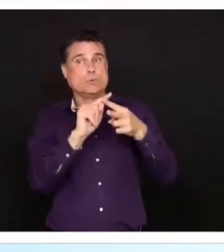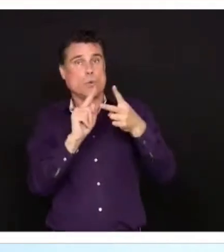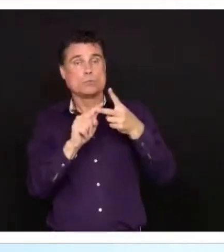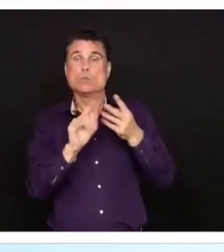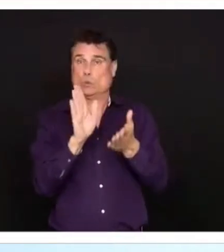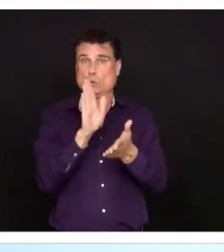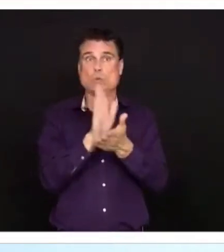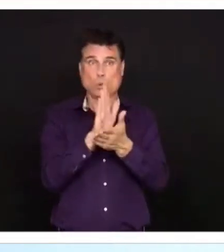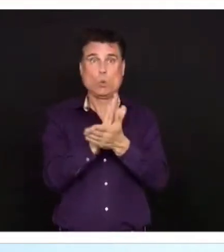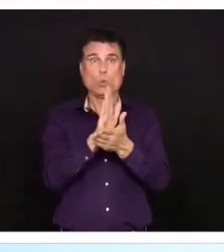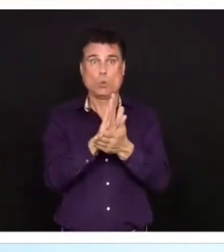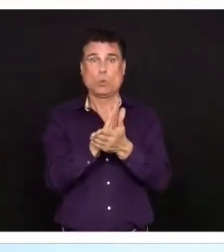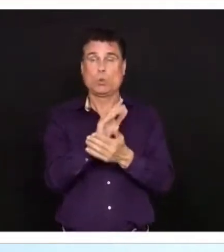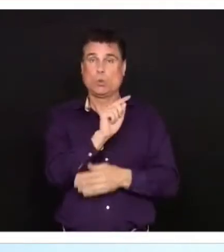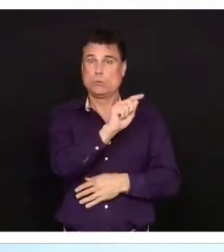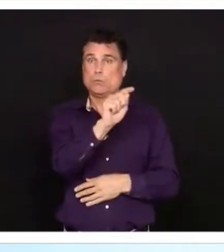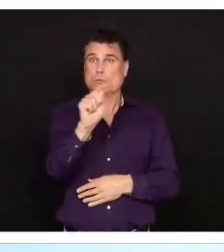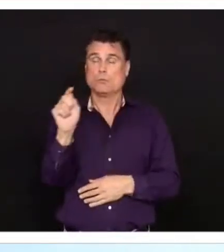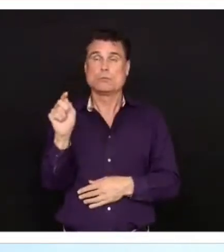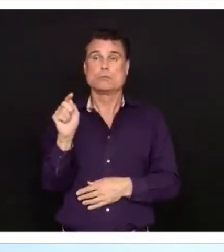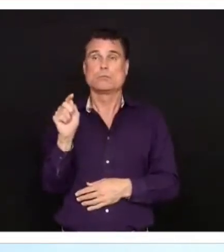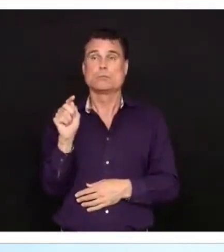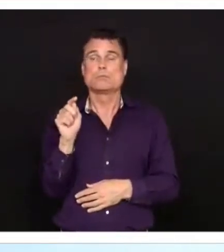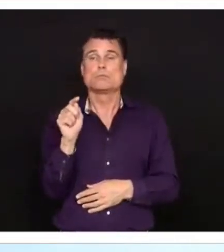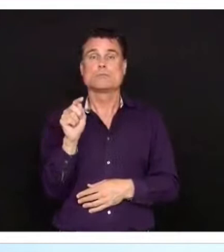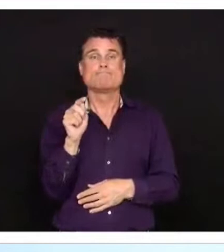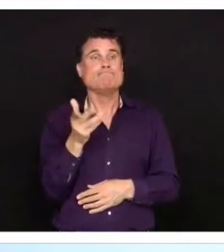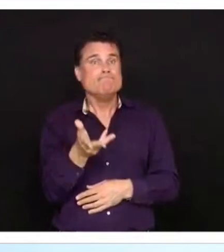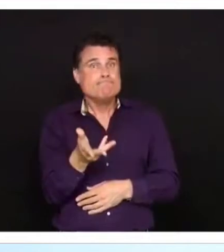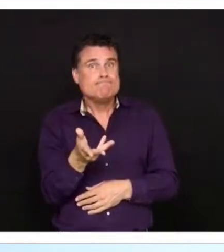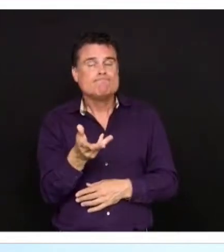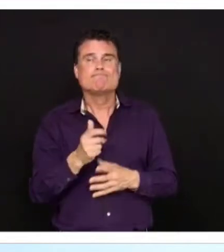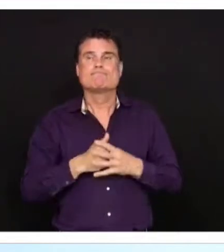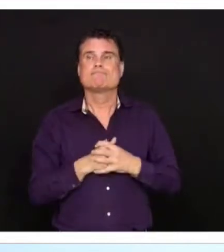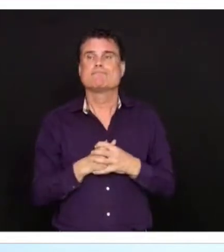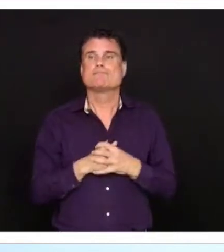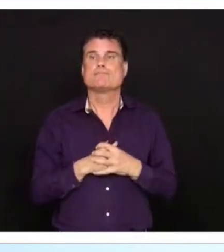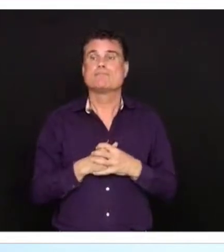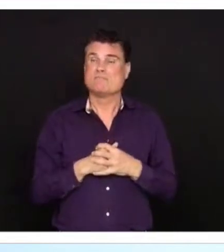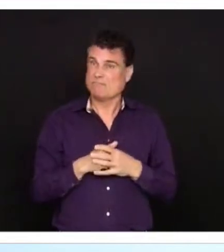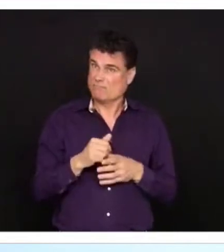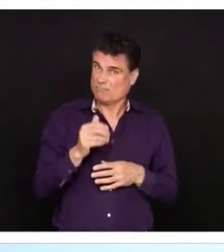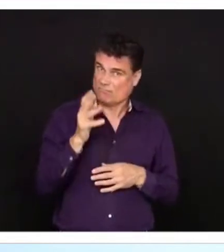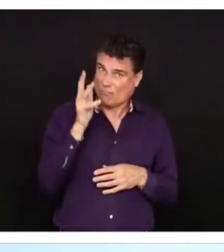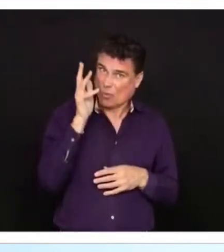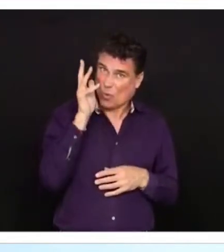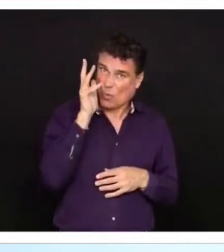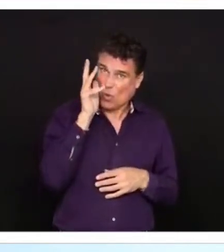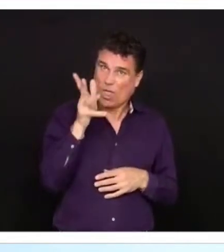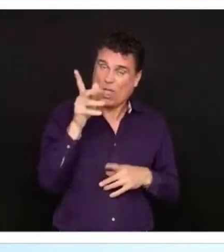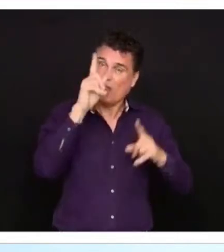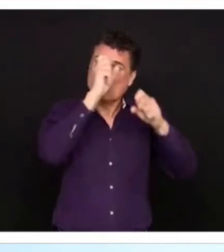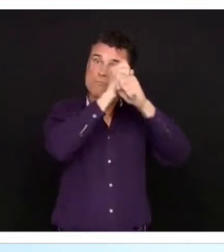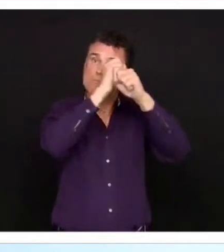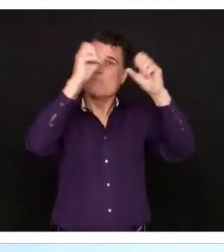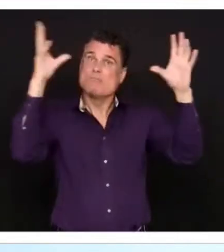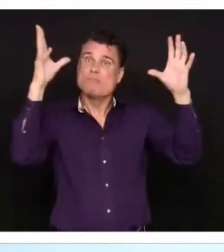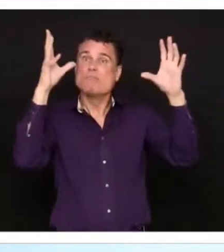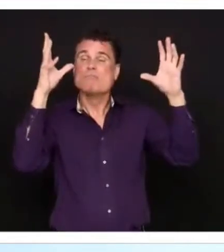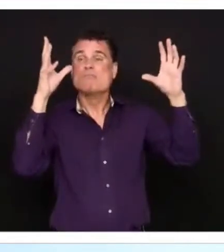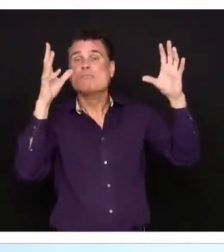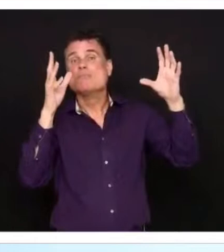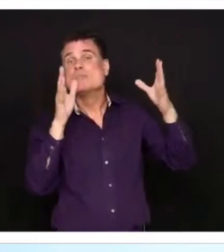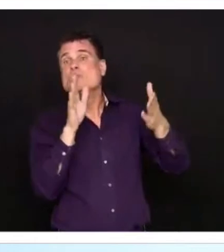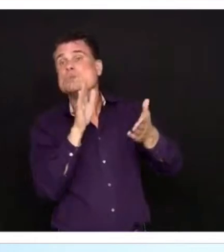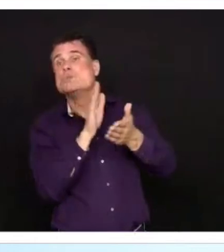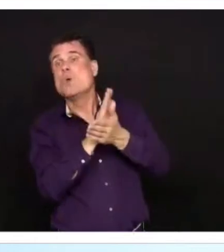measures to be in place in time for any of the current school year to be completed? Yeah, a very good question. You know what?